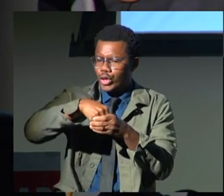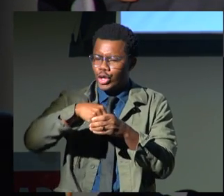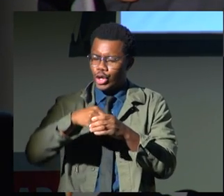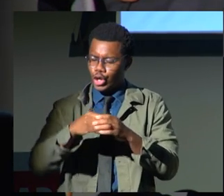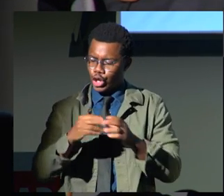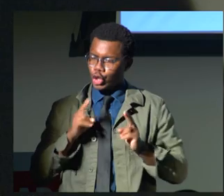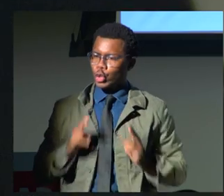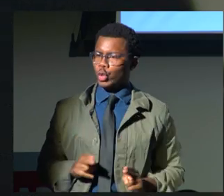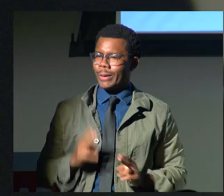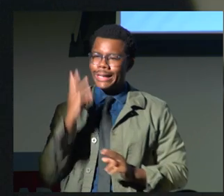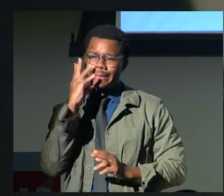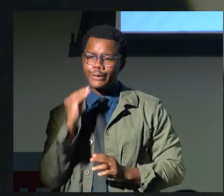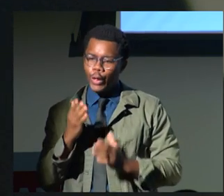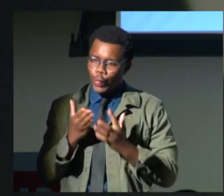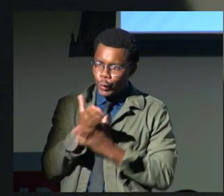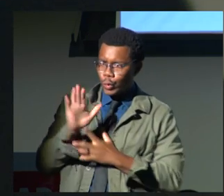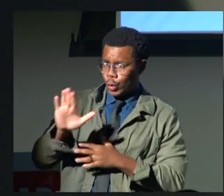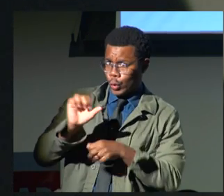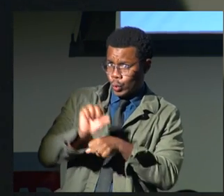your work.